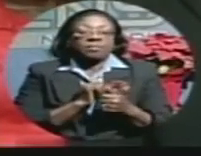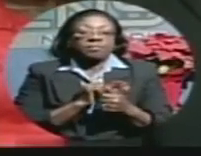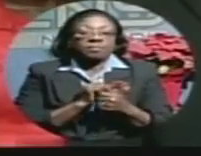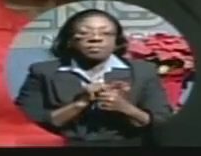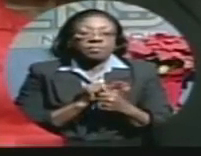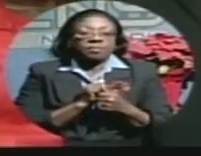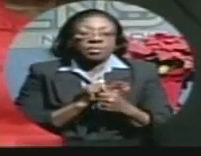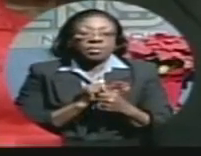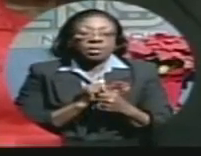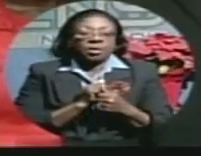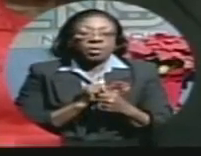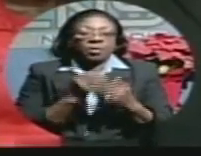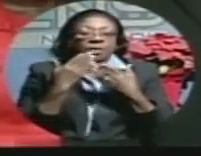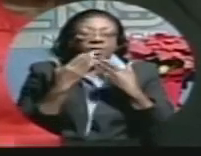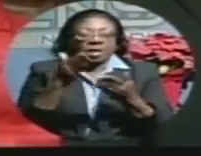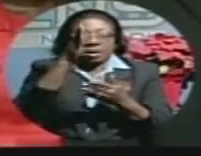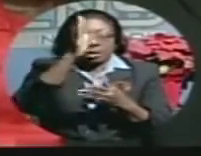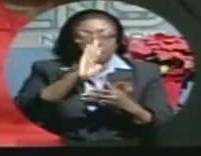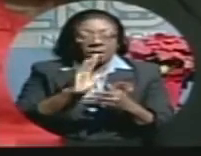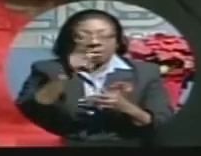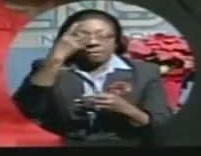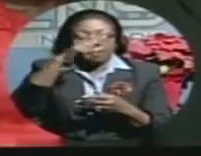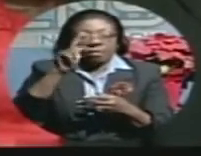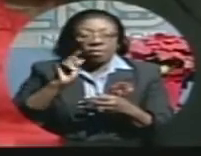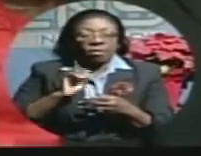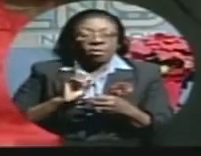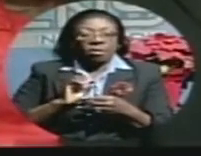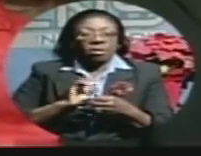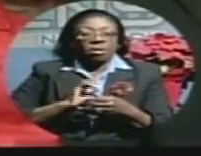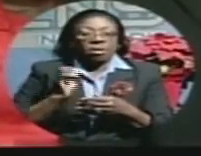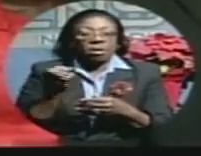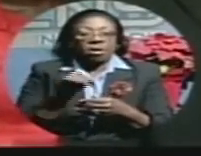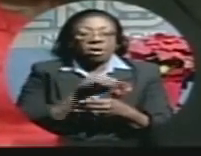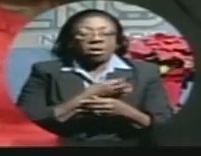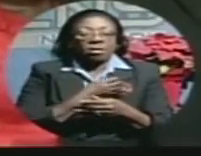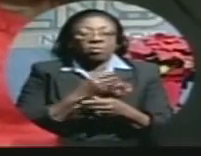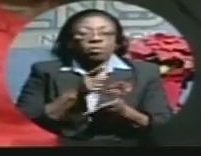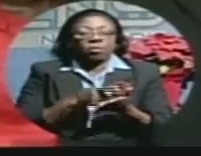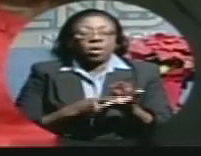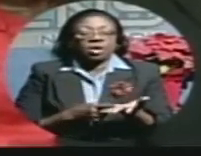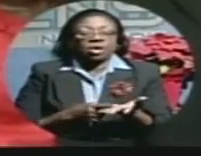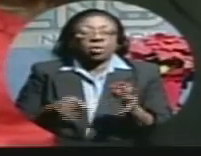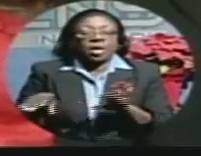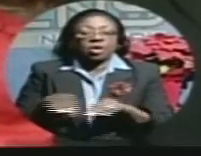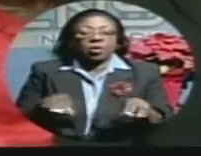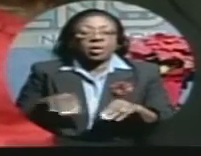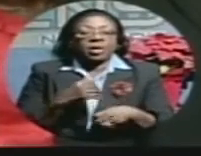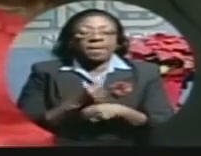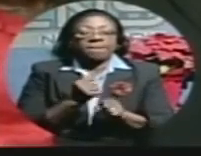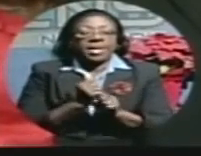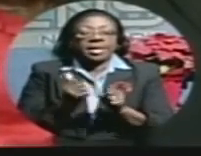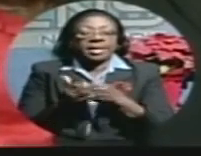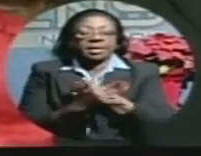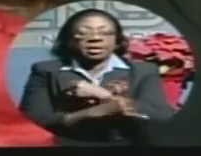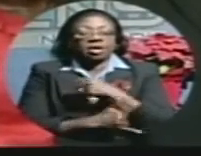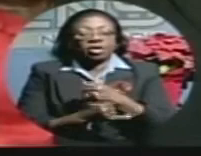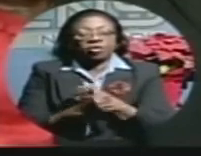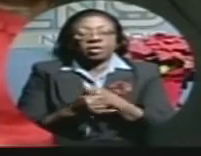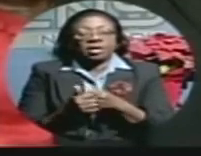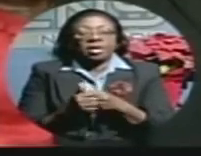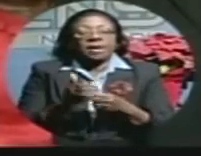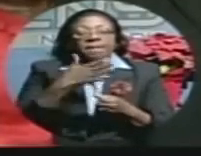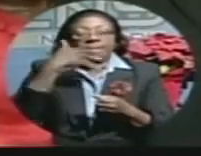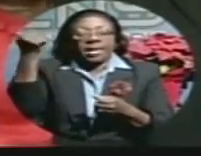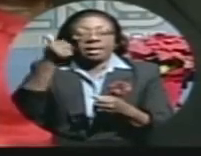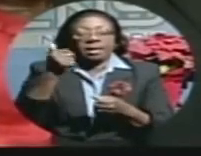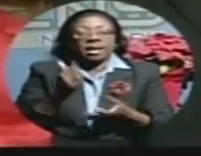doing there, and we thank God for the part you play in making this country better, helping those who are really needy